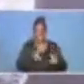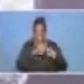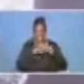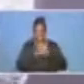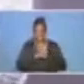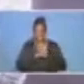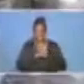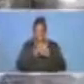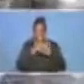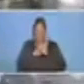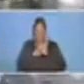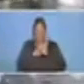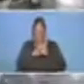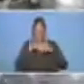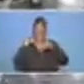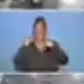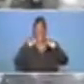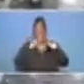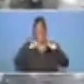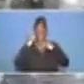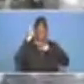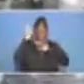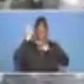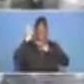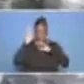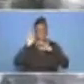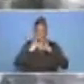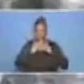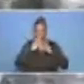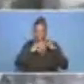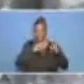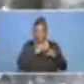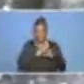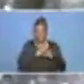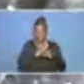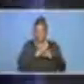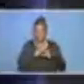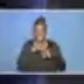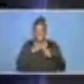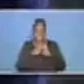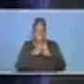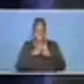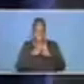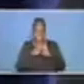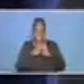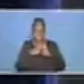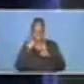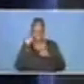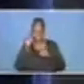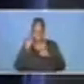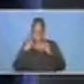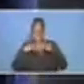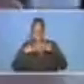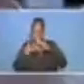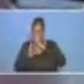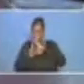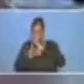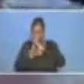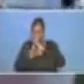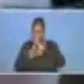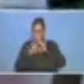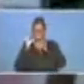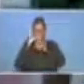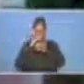events. In turn, they sell the Bahamas to the world in many instances, making bookings on the spot because of advanced technology. Because we were